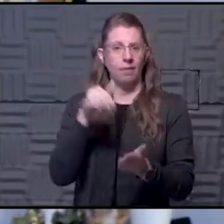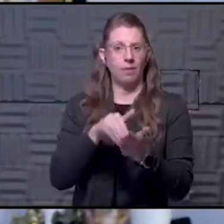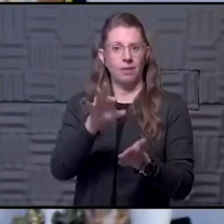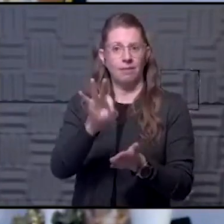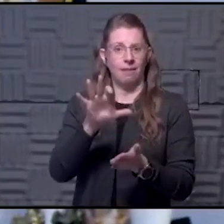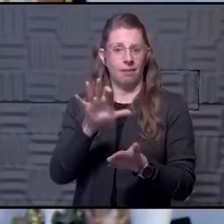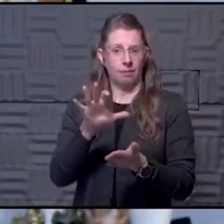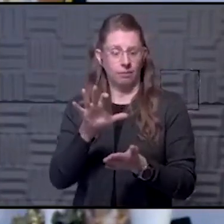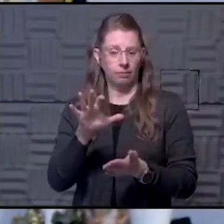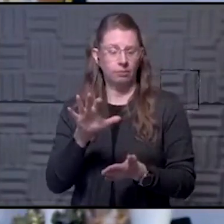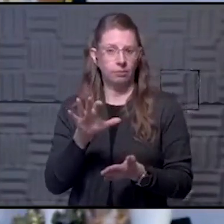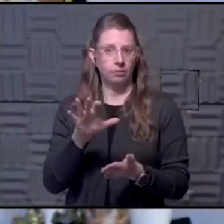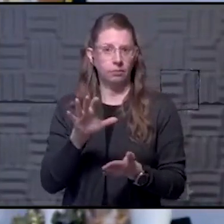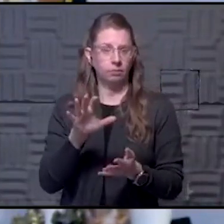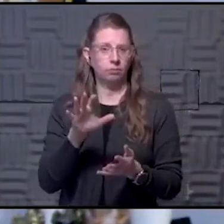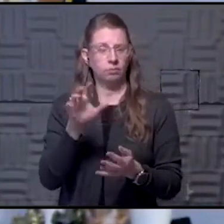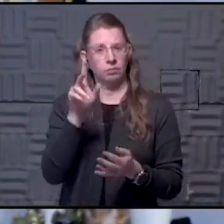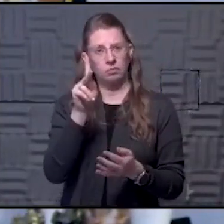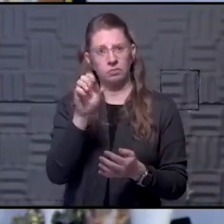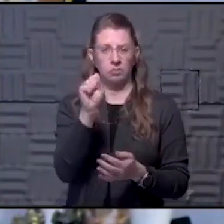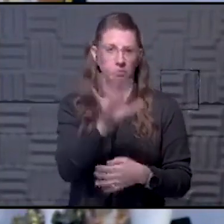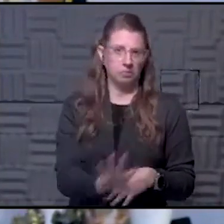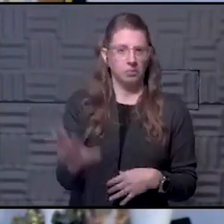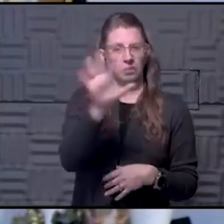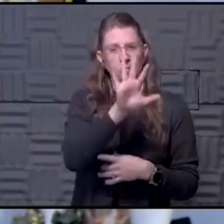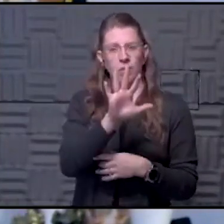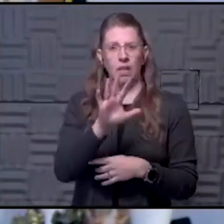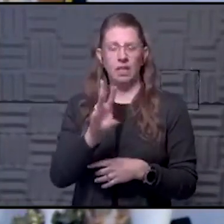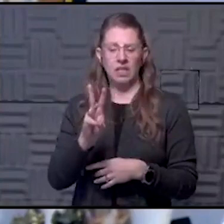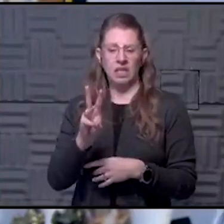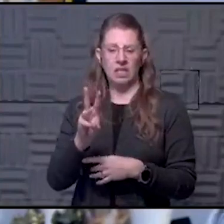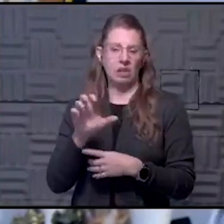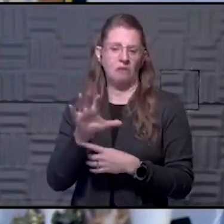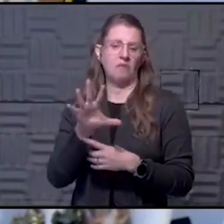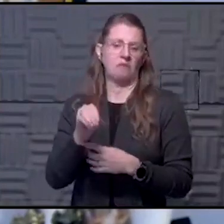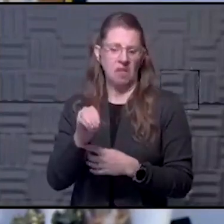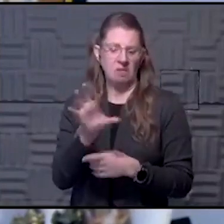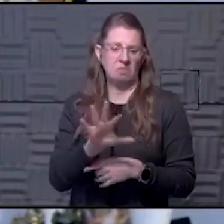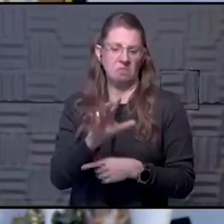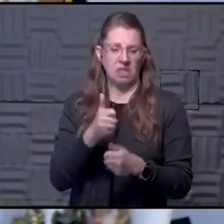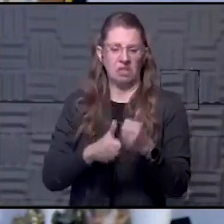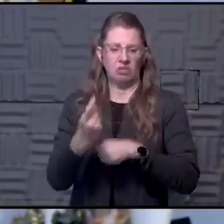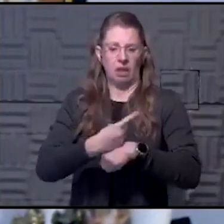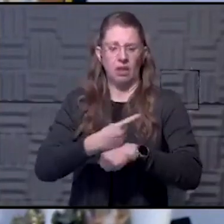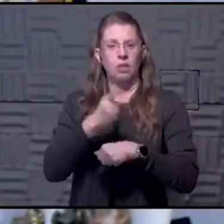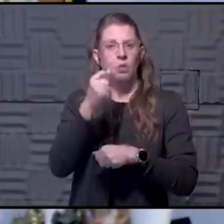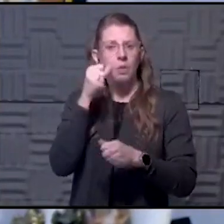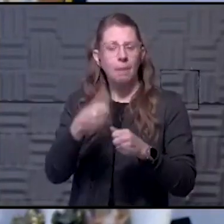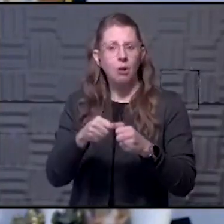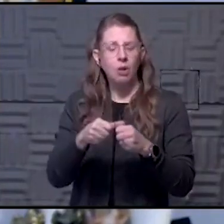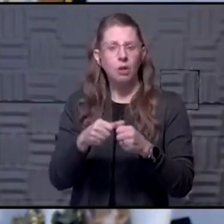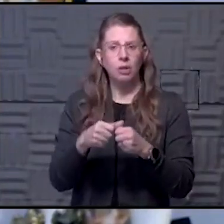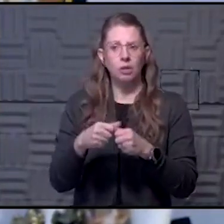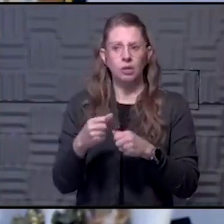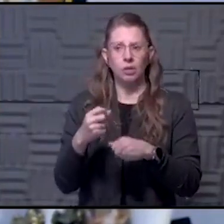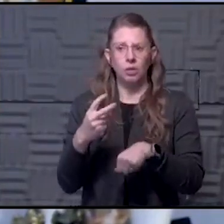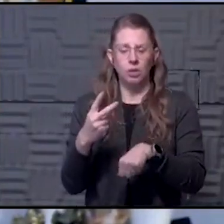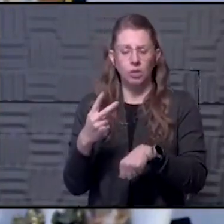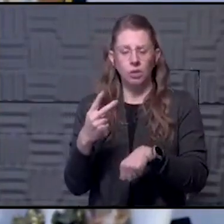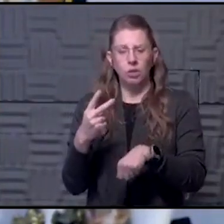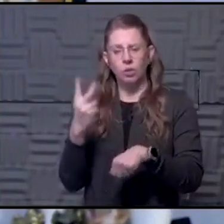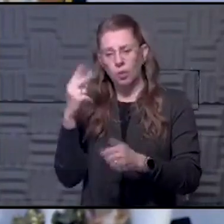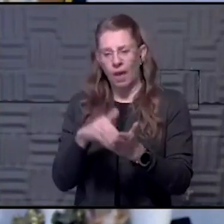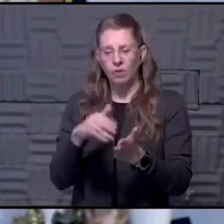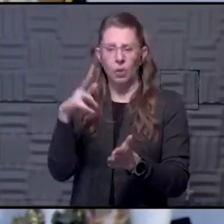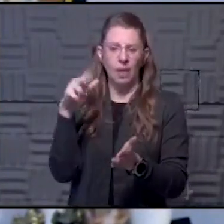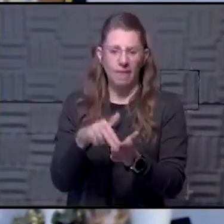which is 650-ish a day. And you'll recall that even a month or two earlier, we were having 2,000 to 3,000